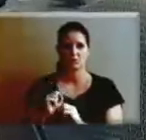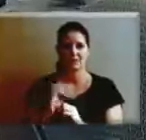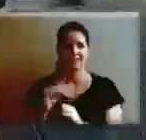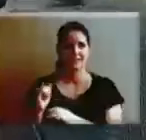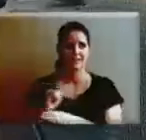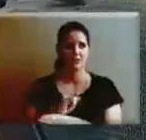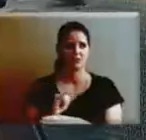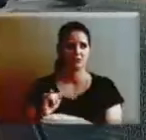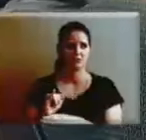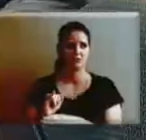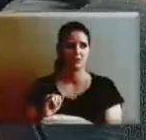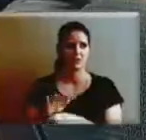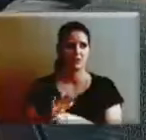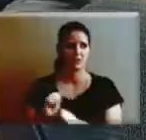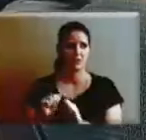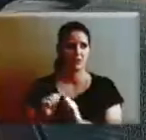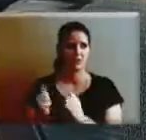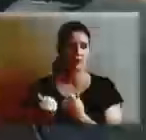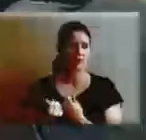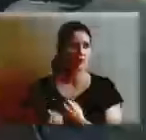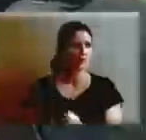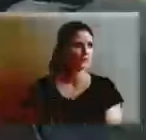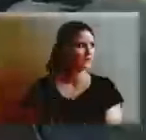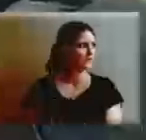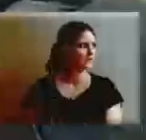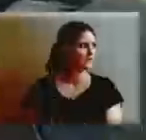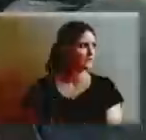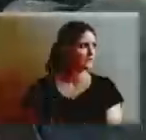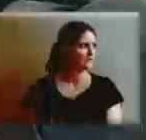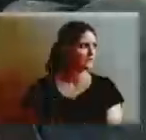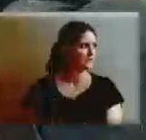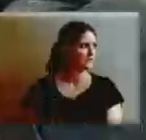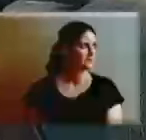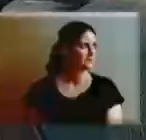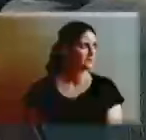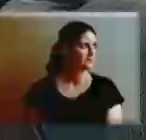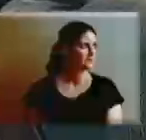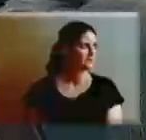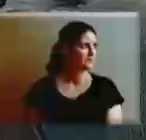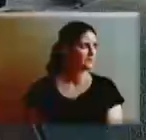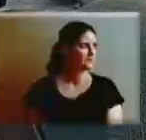And like I said, four families that seem to be sort of desperate